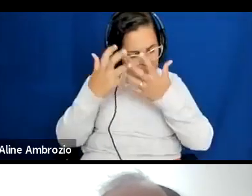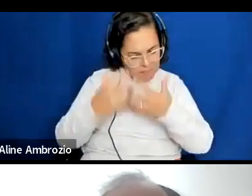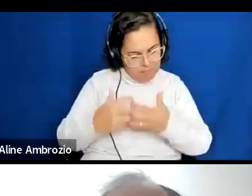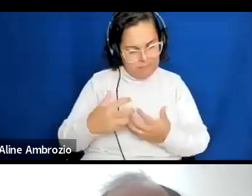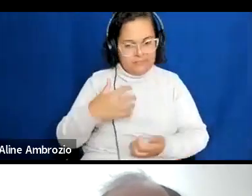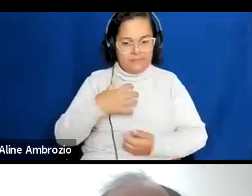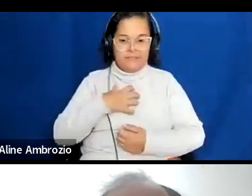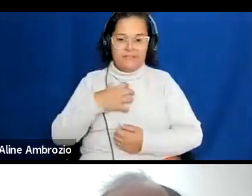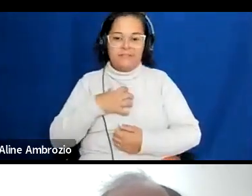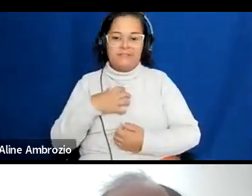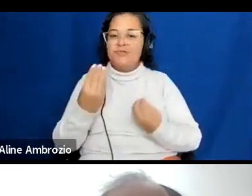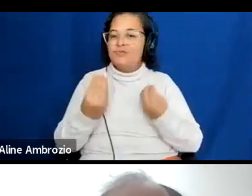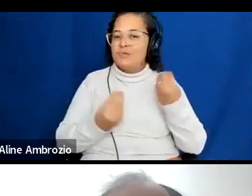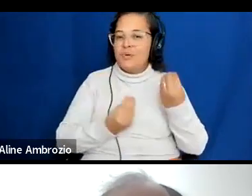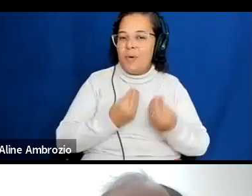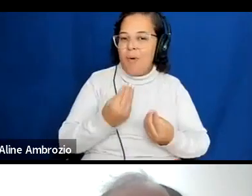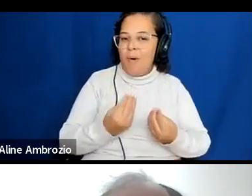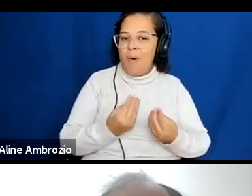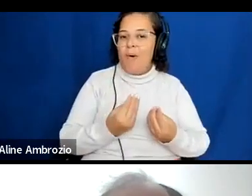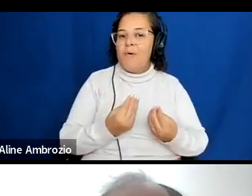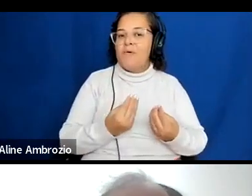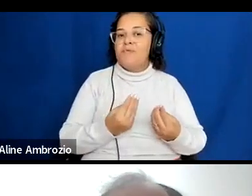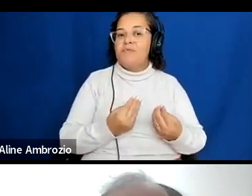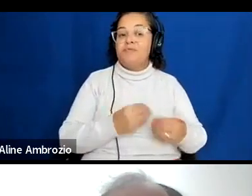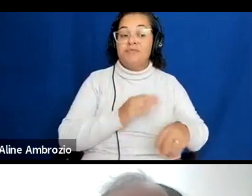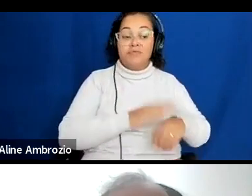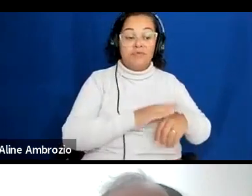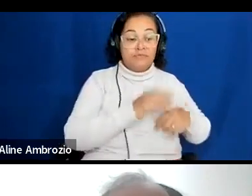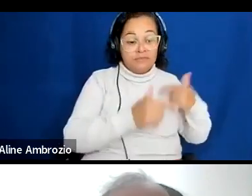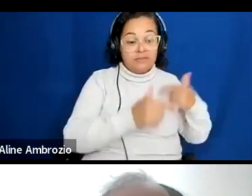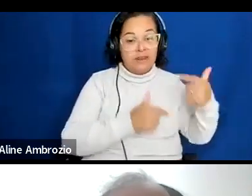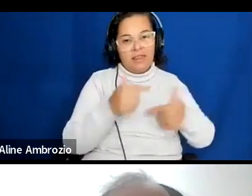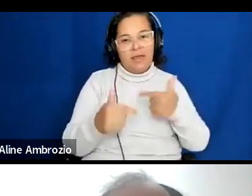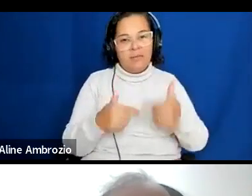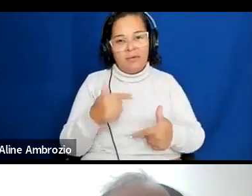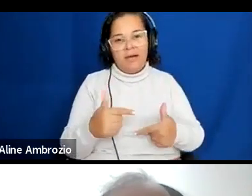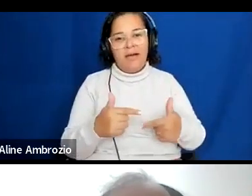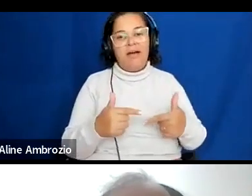is organized in capitalist production in terms of